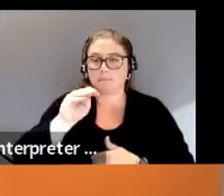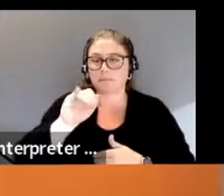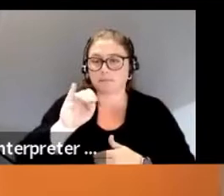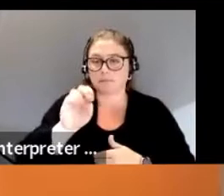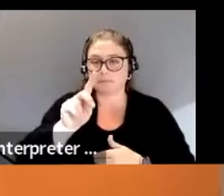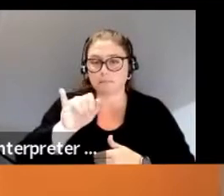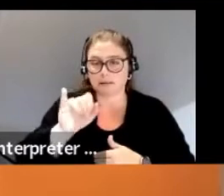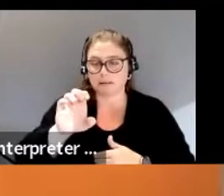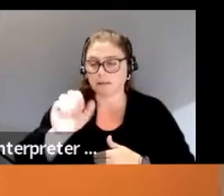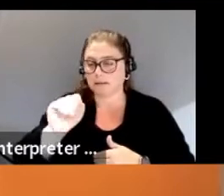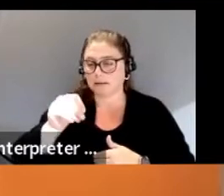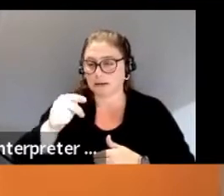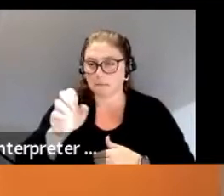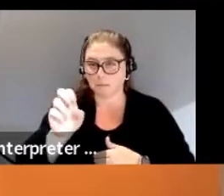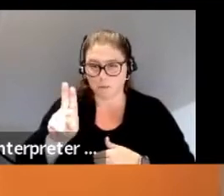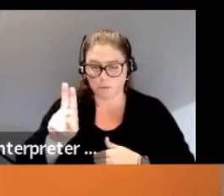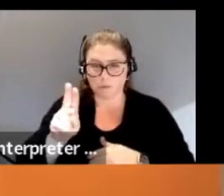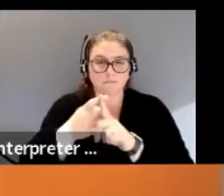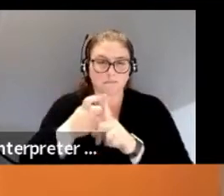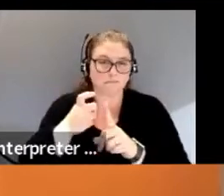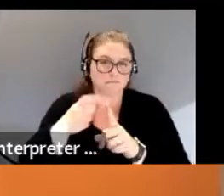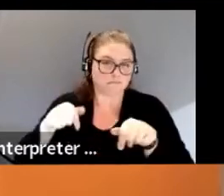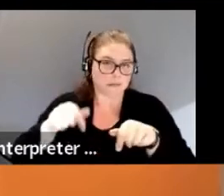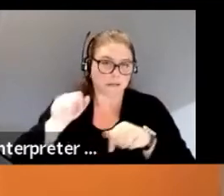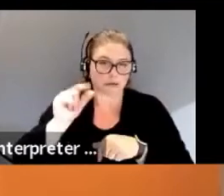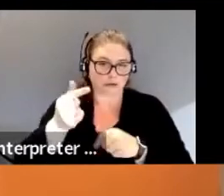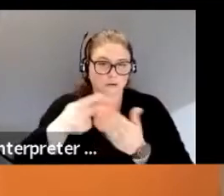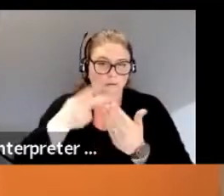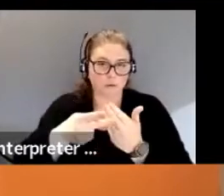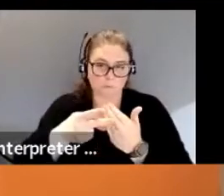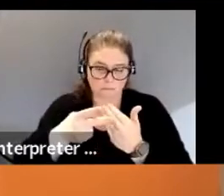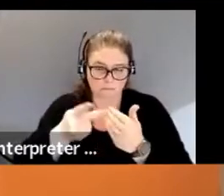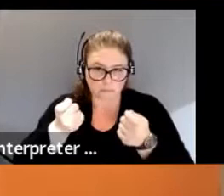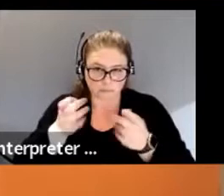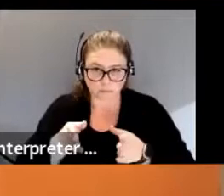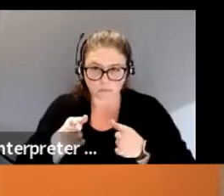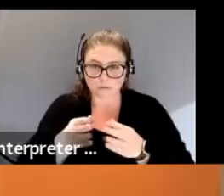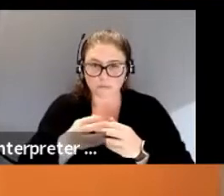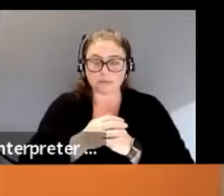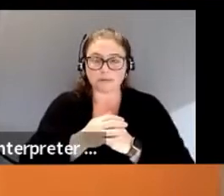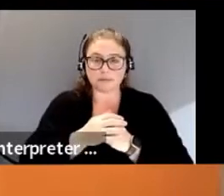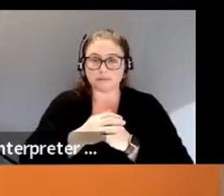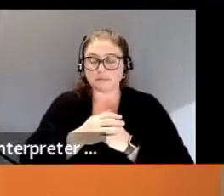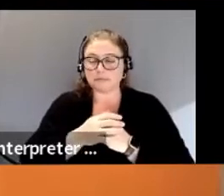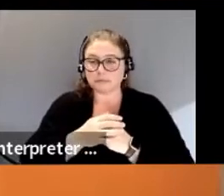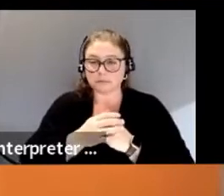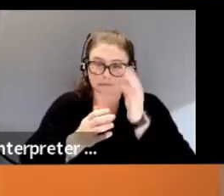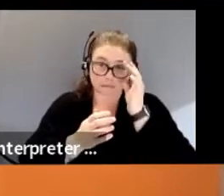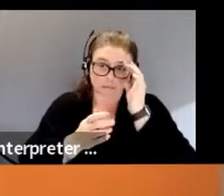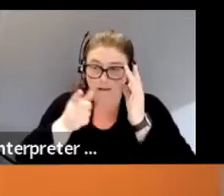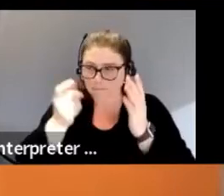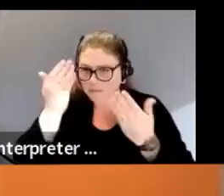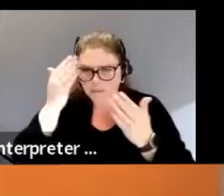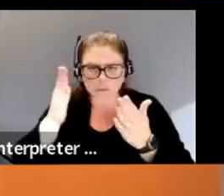program manager here at Innovation Guelph. If anyone doesn't know much about Innovation